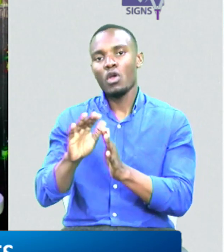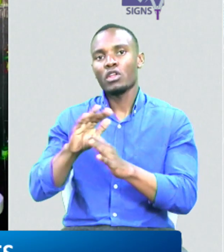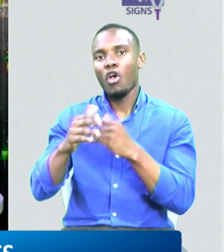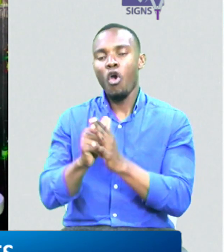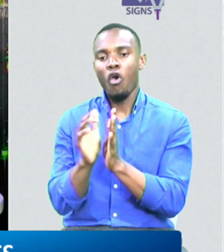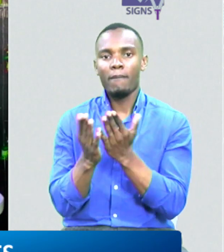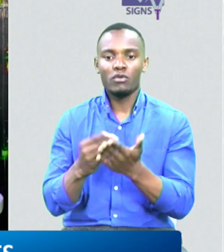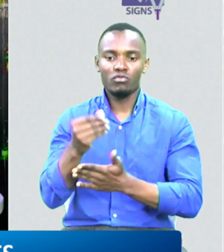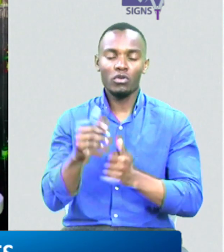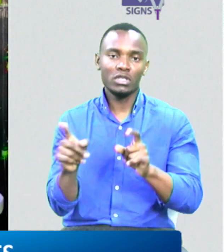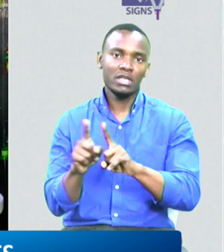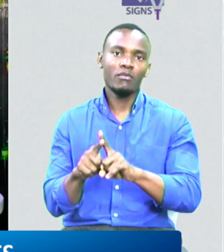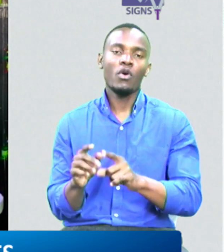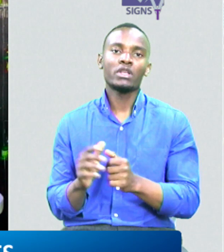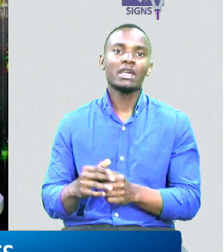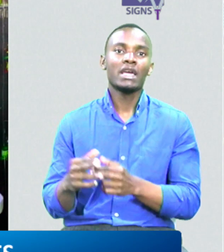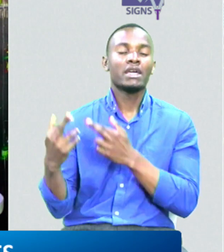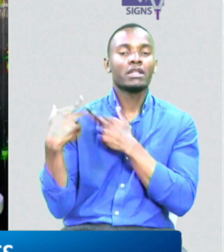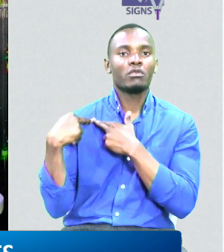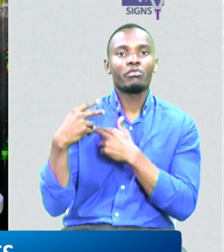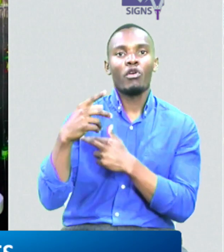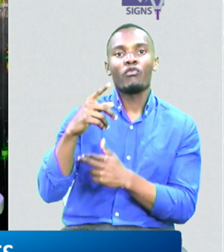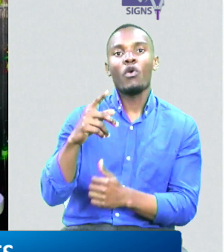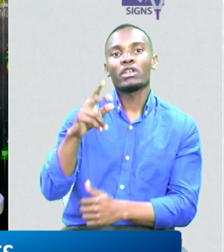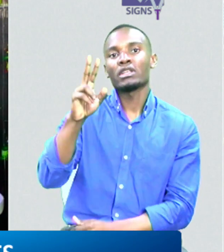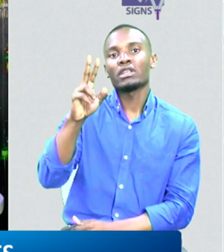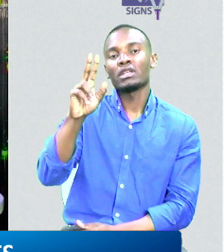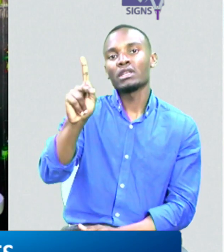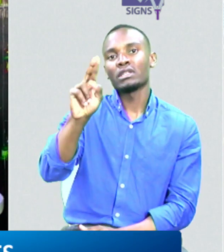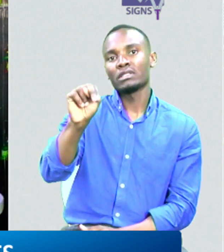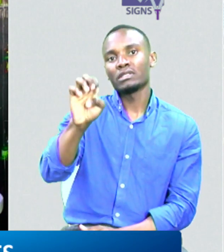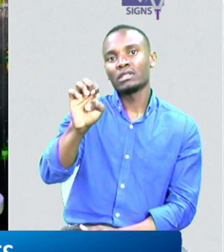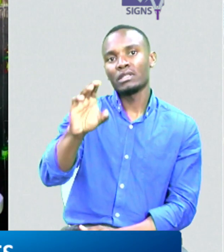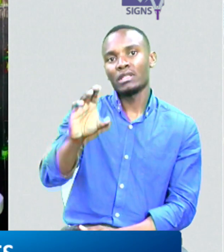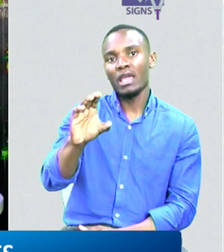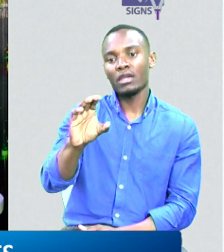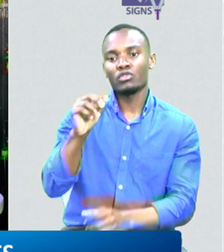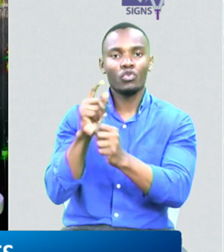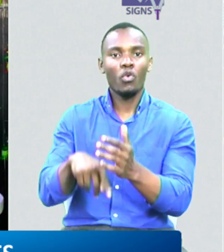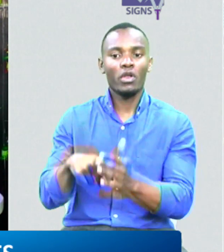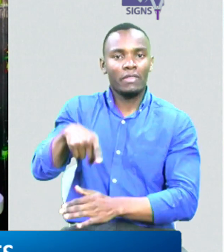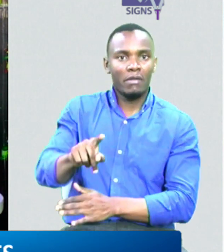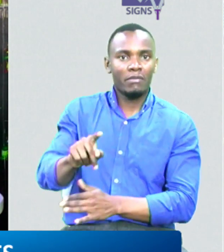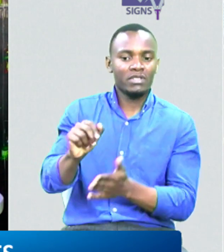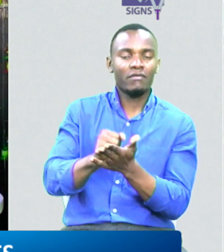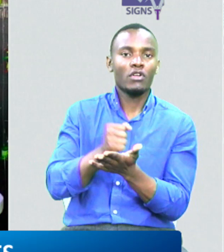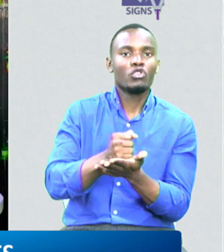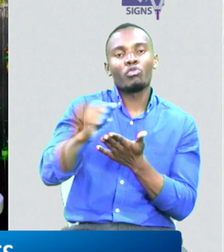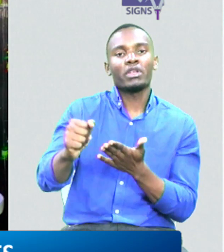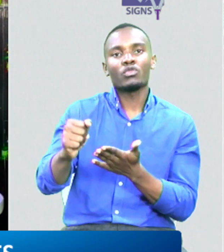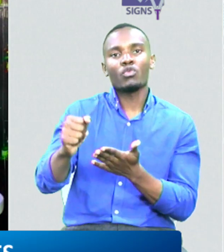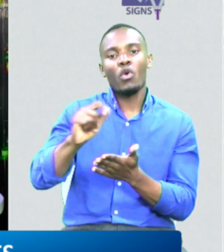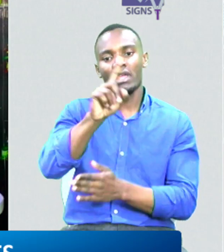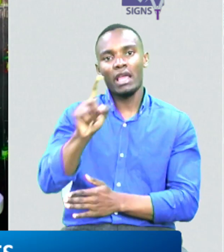also been tasked with ensuring that sub-county senior schools are well-resourced and supported to offer the 3